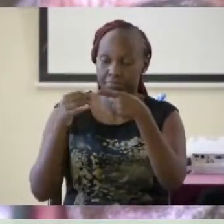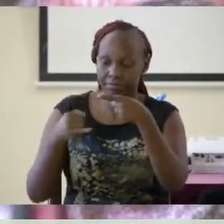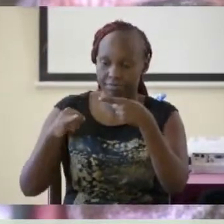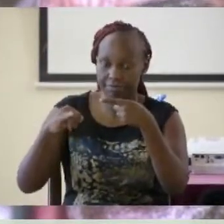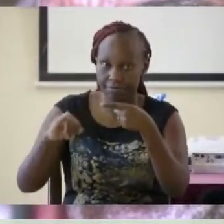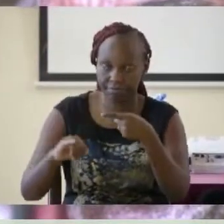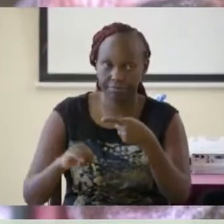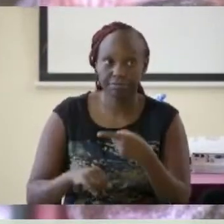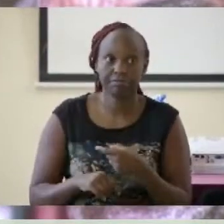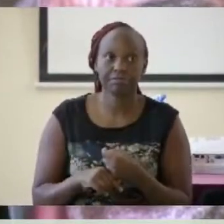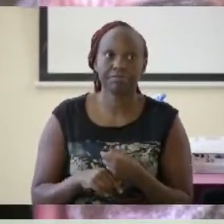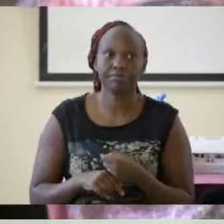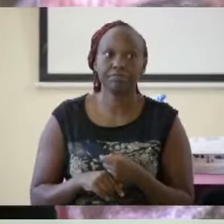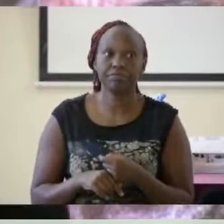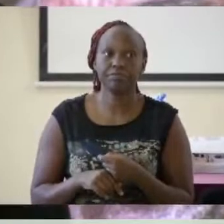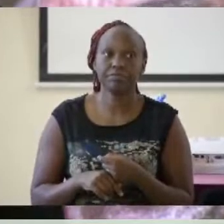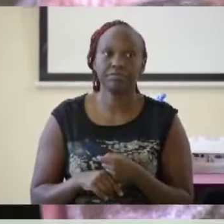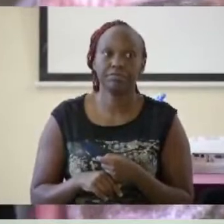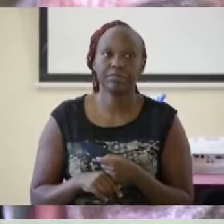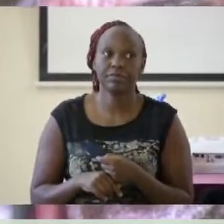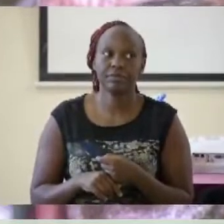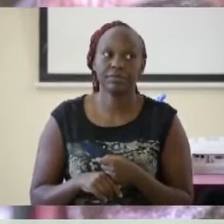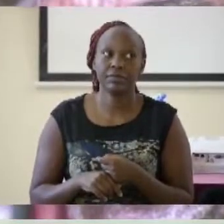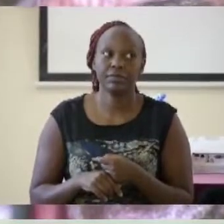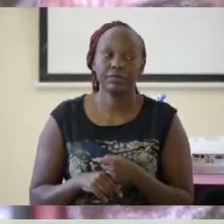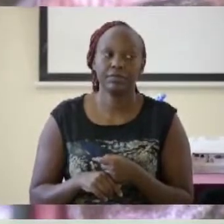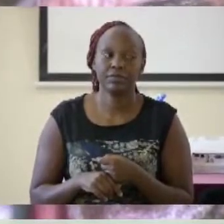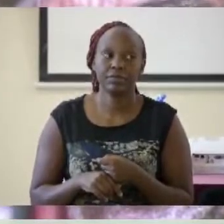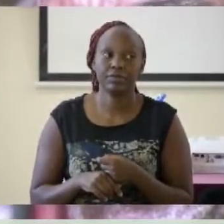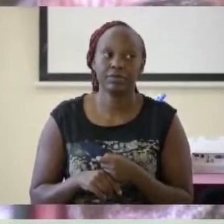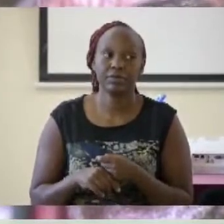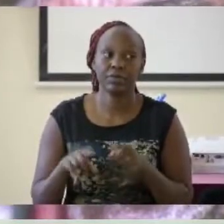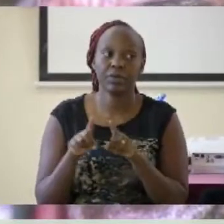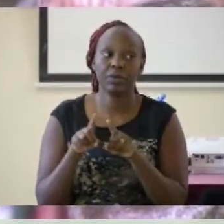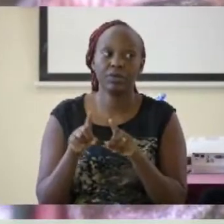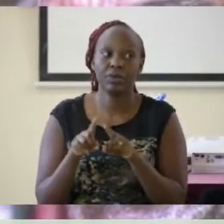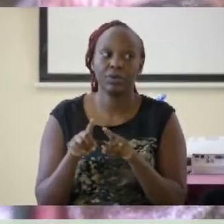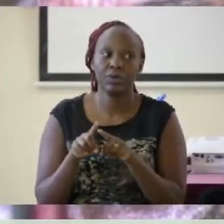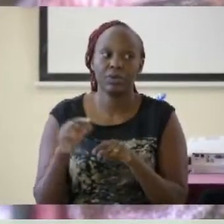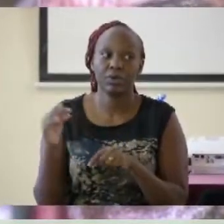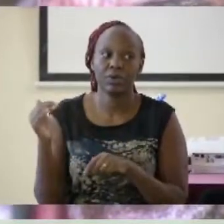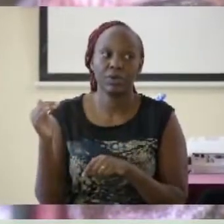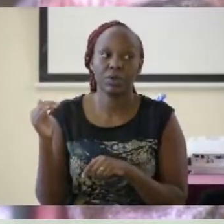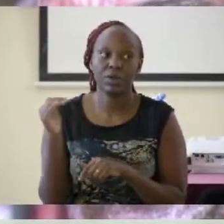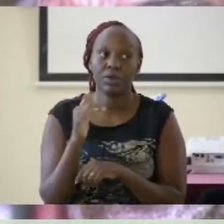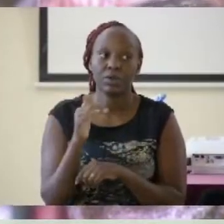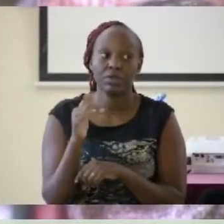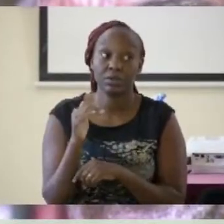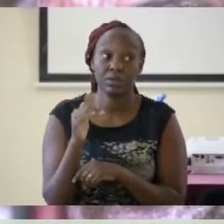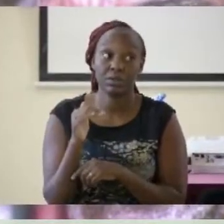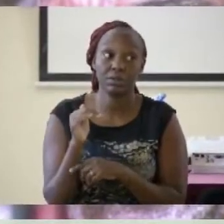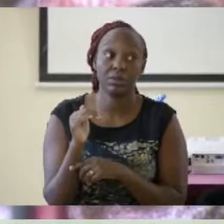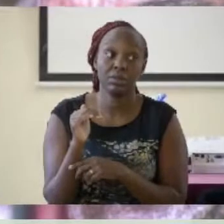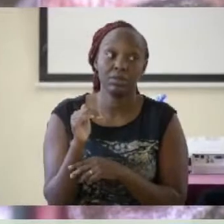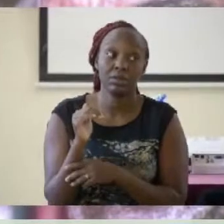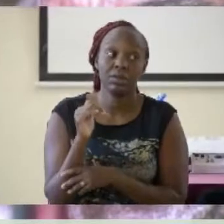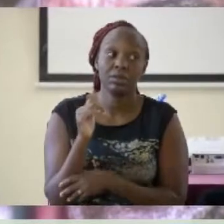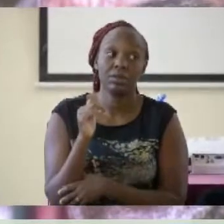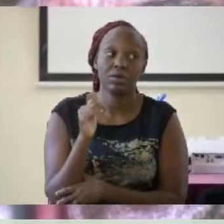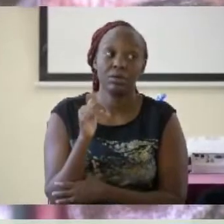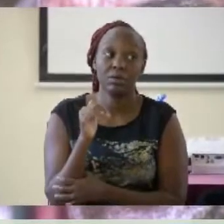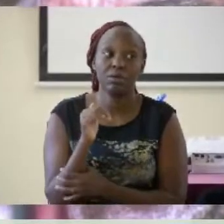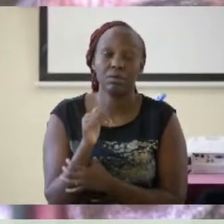implemented it. And he will ask, but can we do some survey from those people the